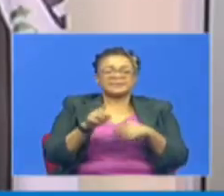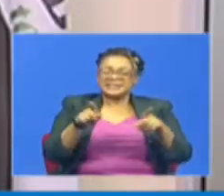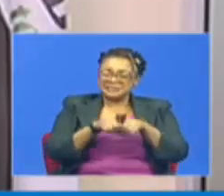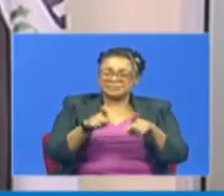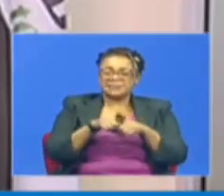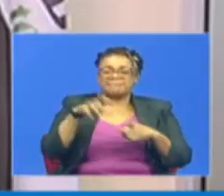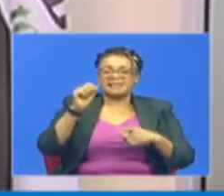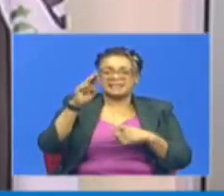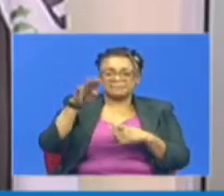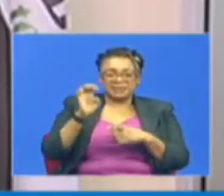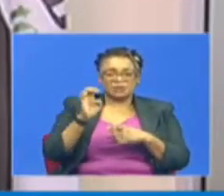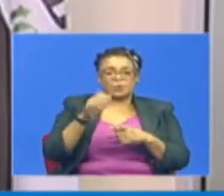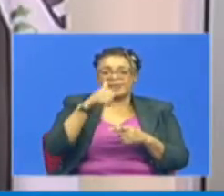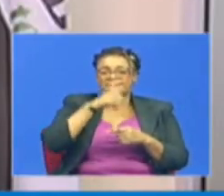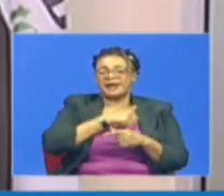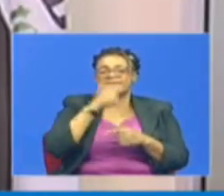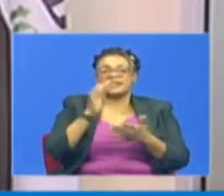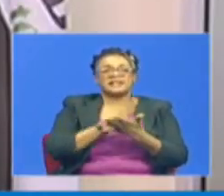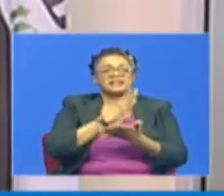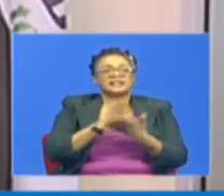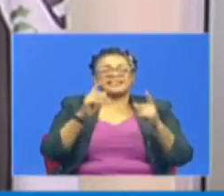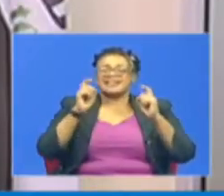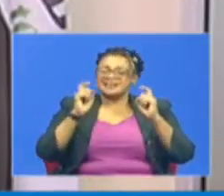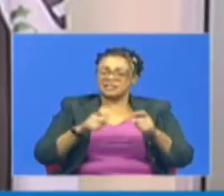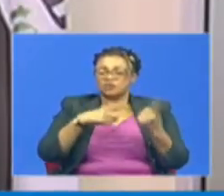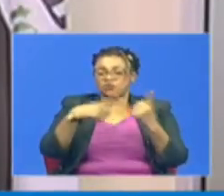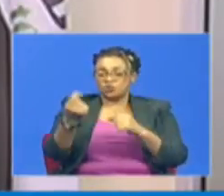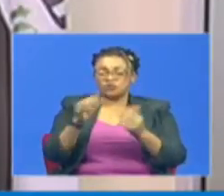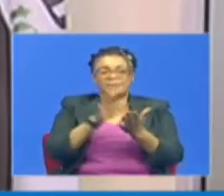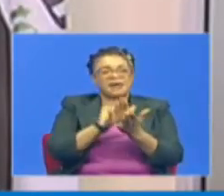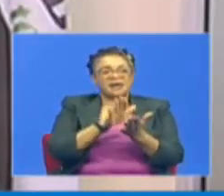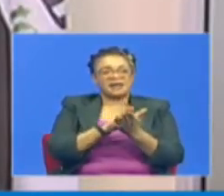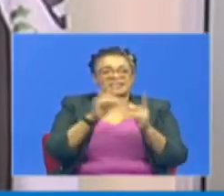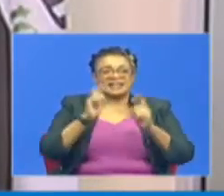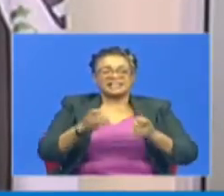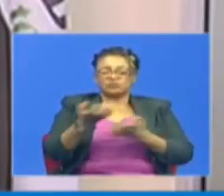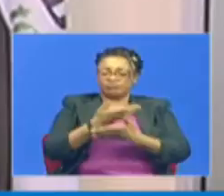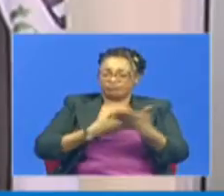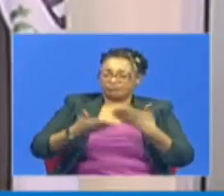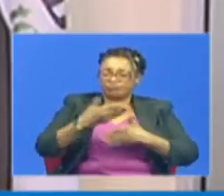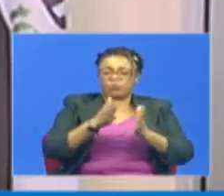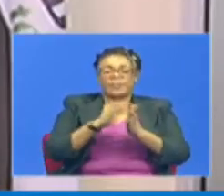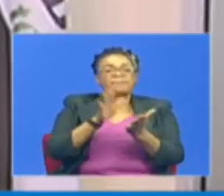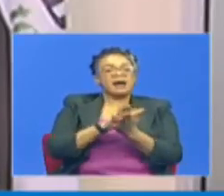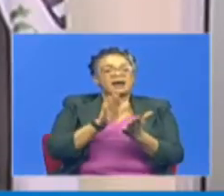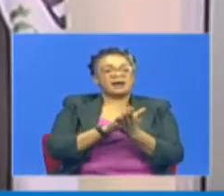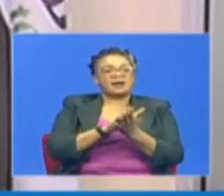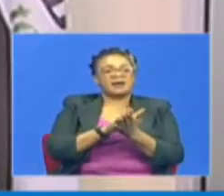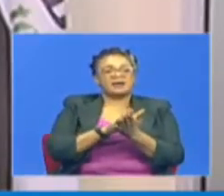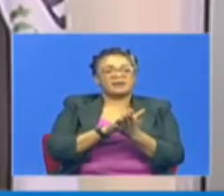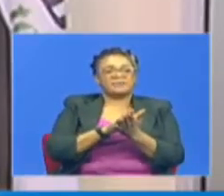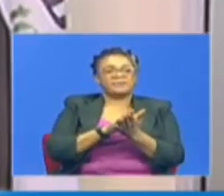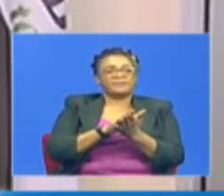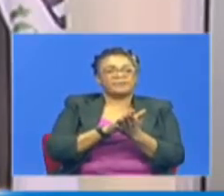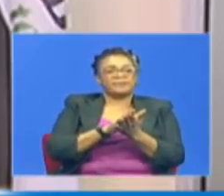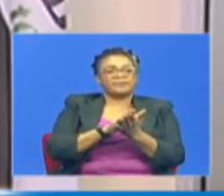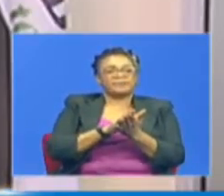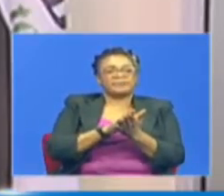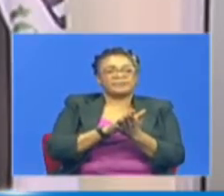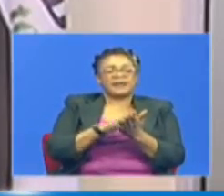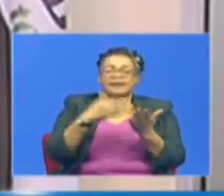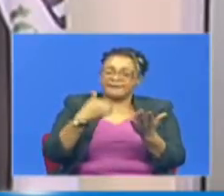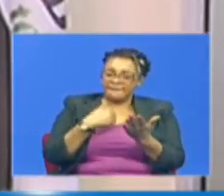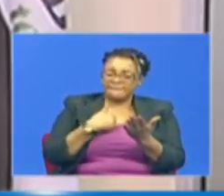or the private sector. They need to go to the banks. They need to engage the banks and go and say, what are the problems they